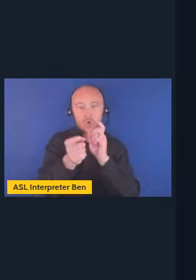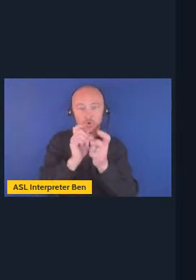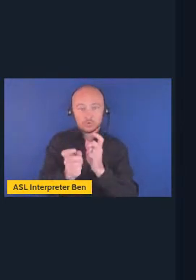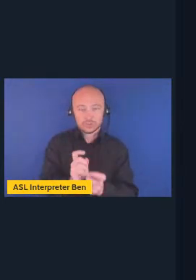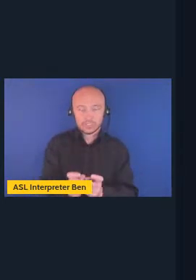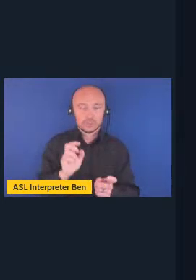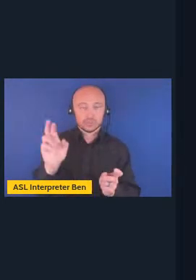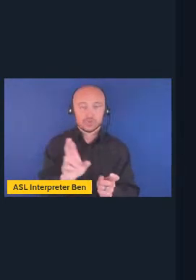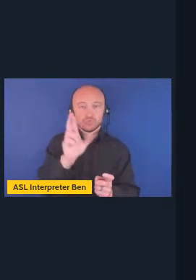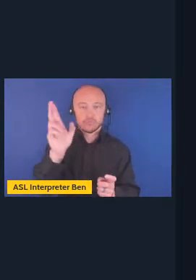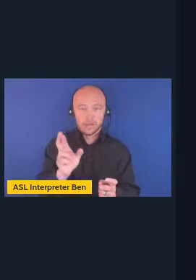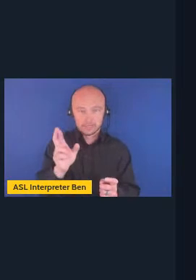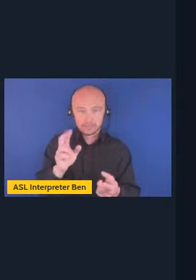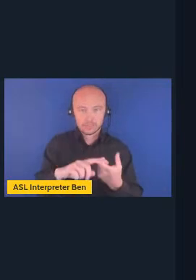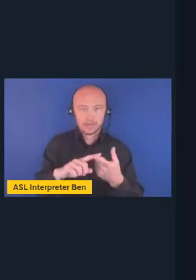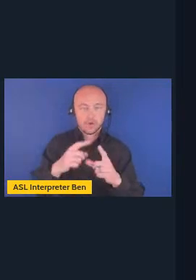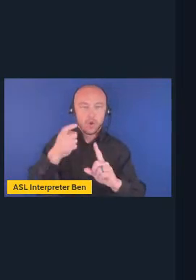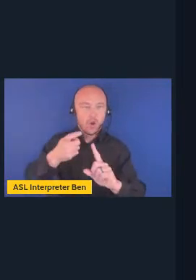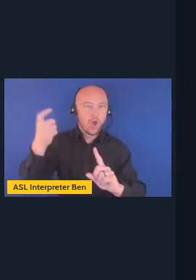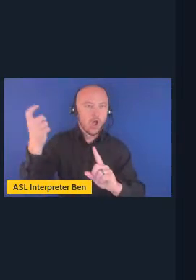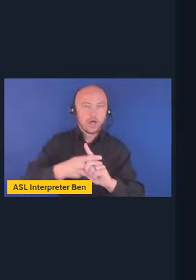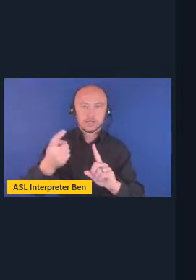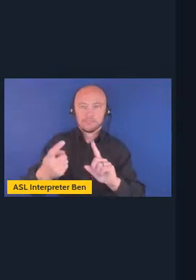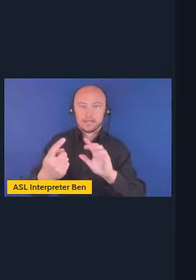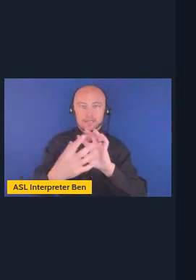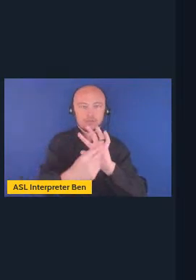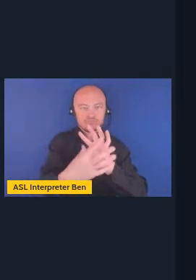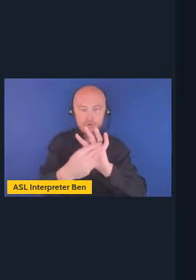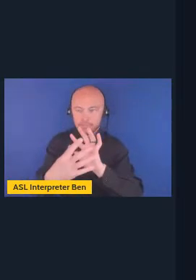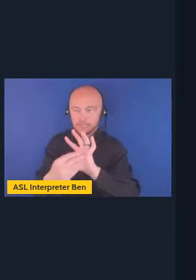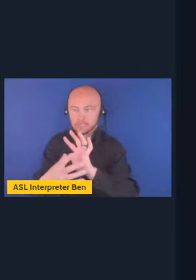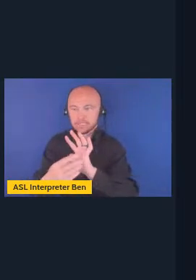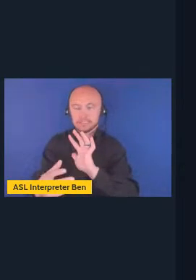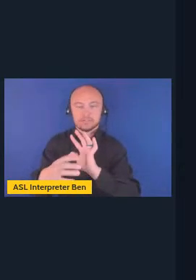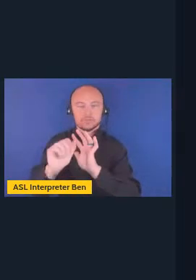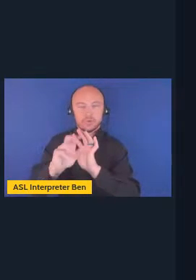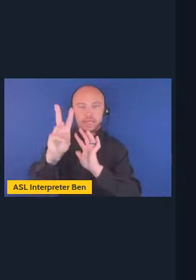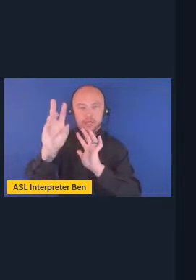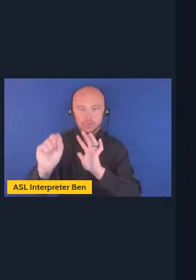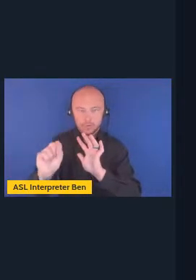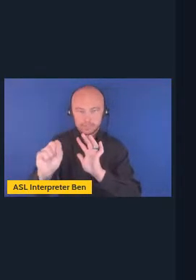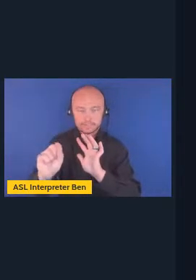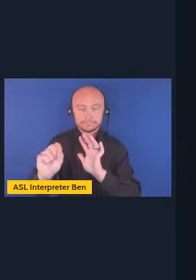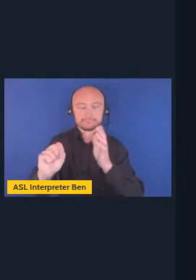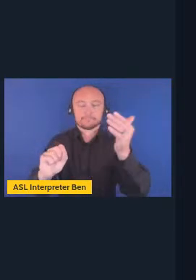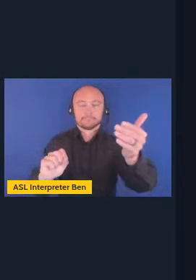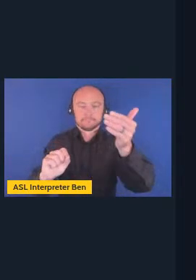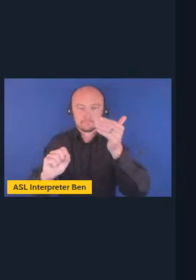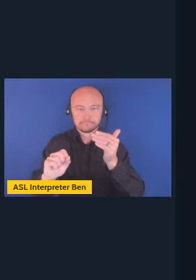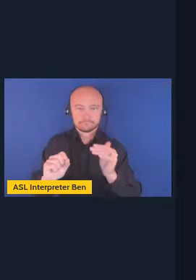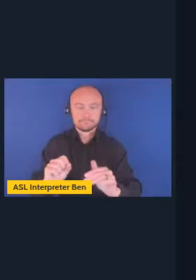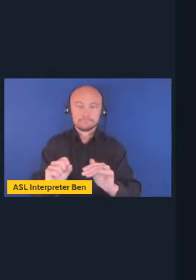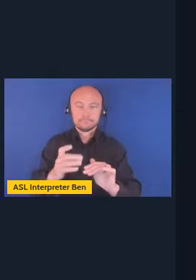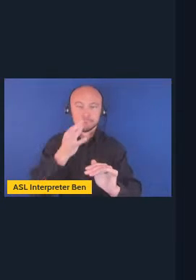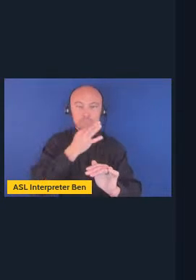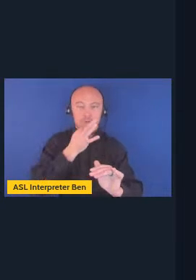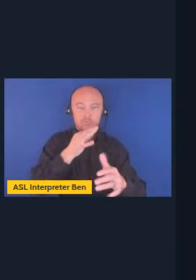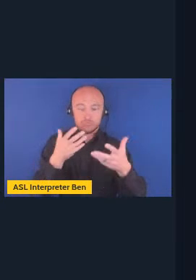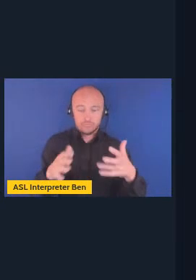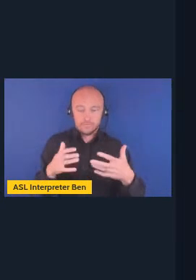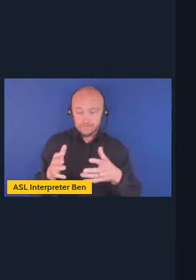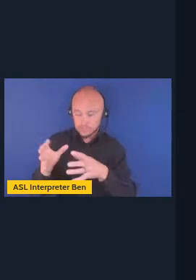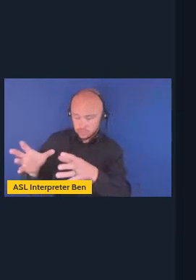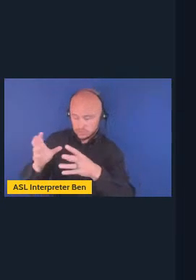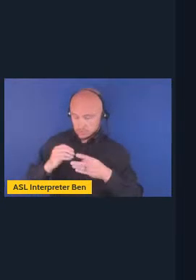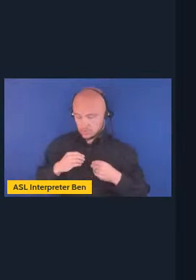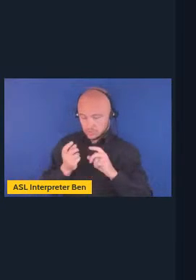repository, it will automatically replicate onto the AWS code commit. Then, as soon as we receive the changes in